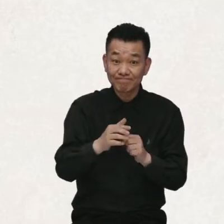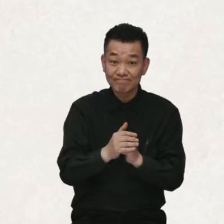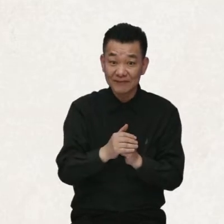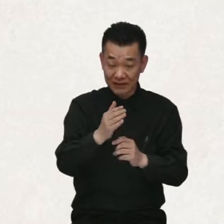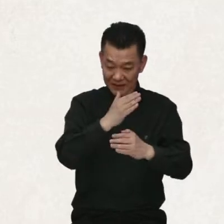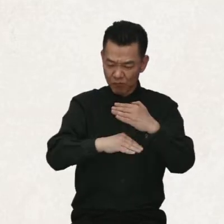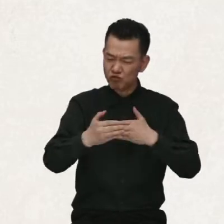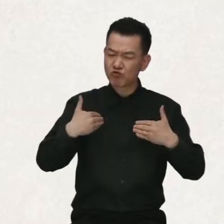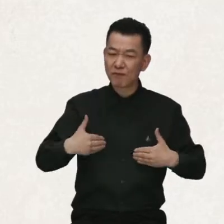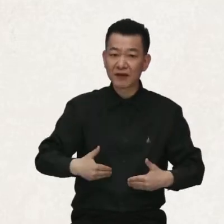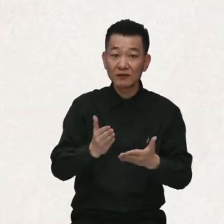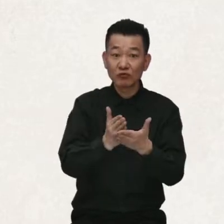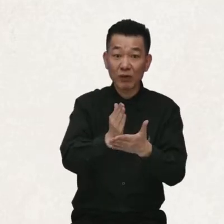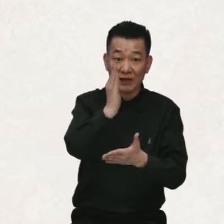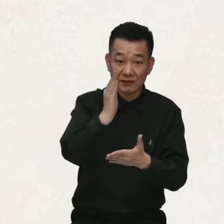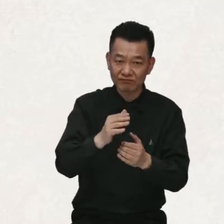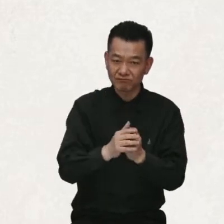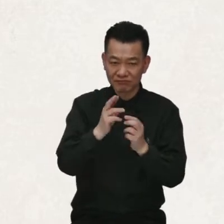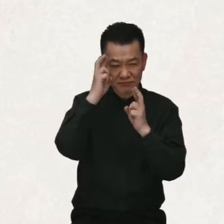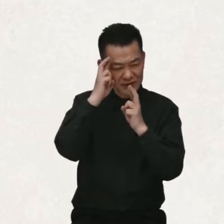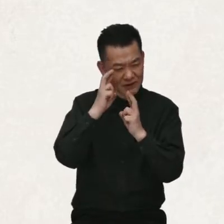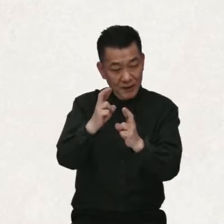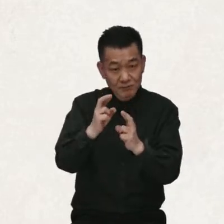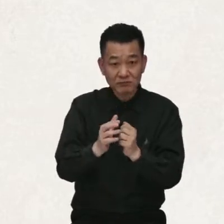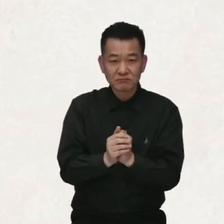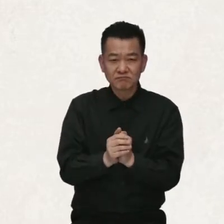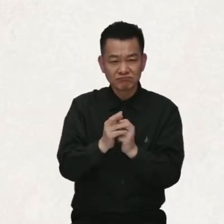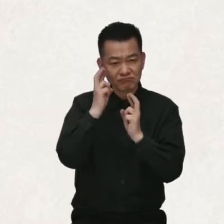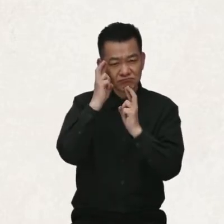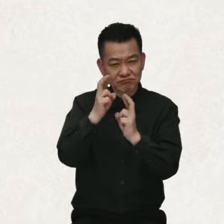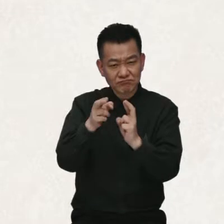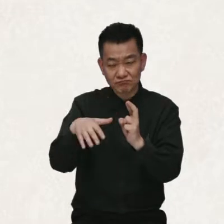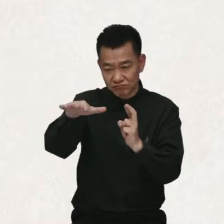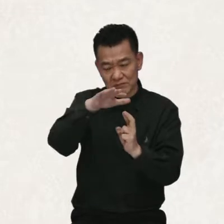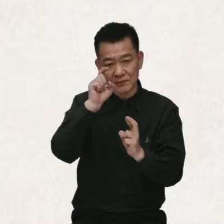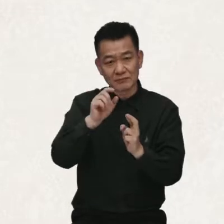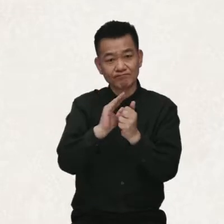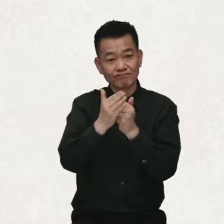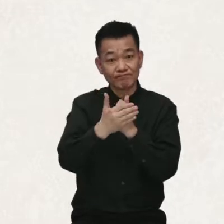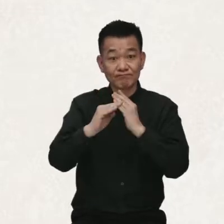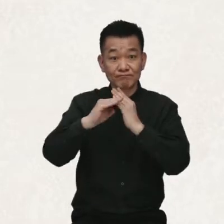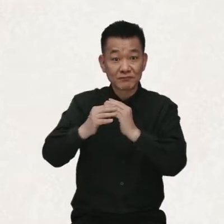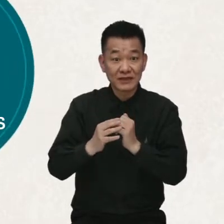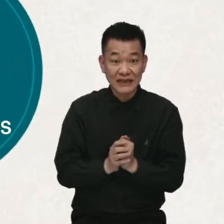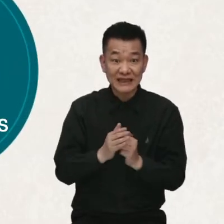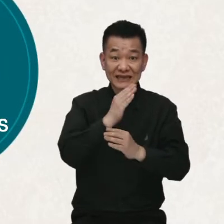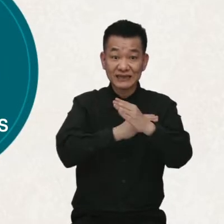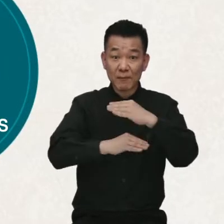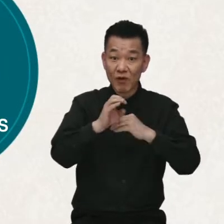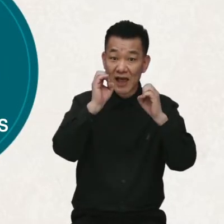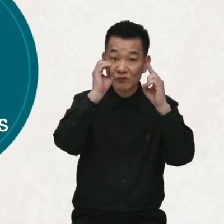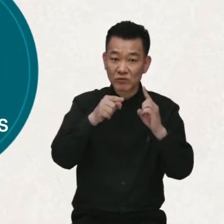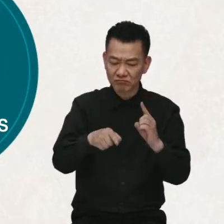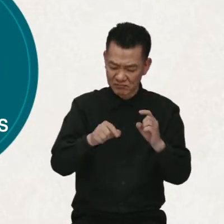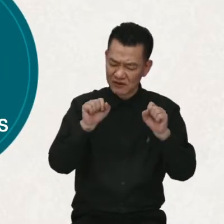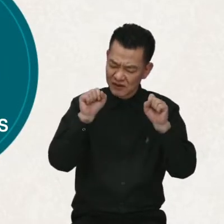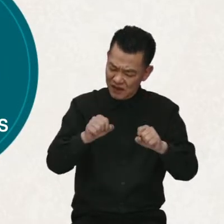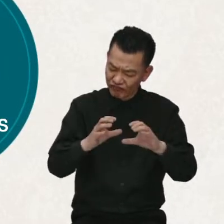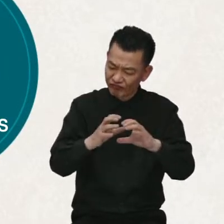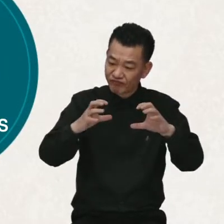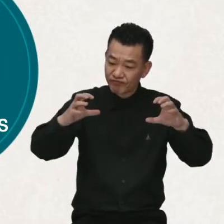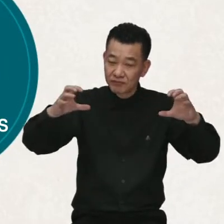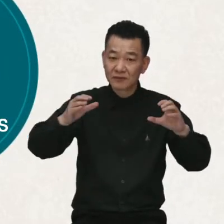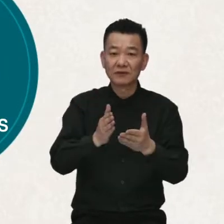Human rights and dignity of persons with disabilities can be ensured and respected, and the right to education for persons